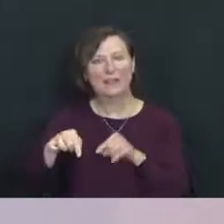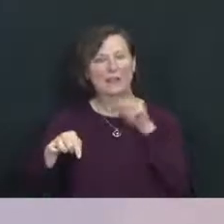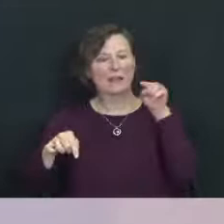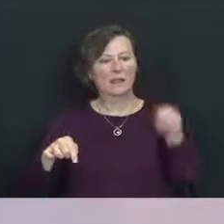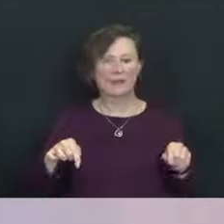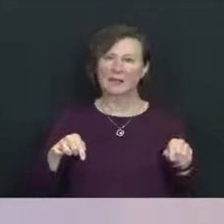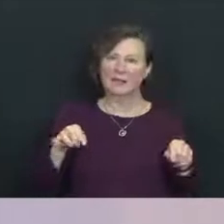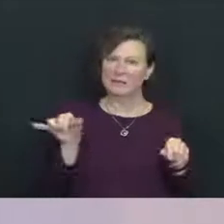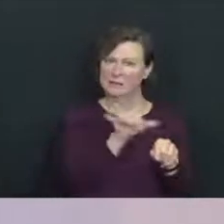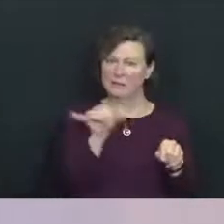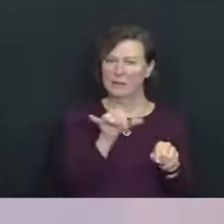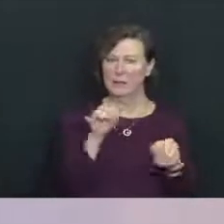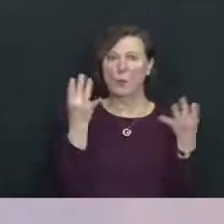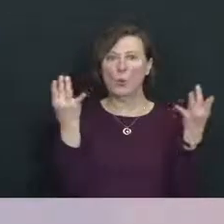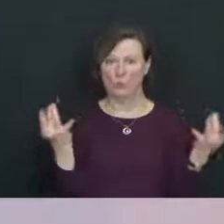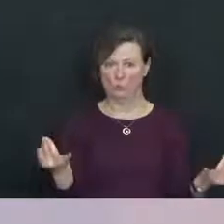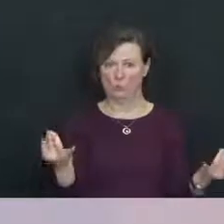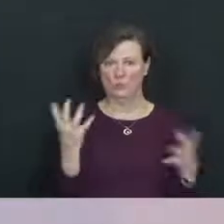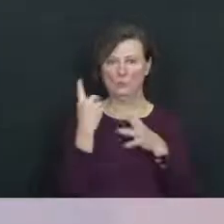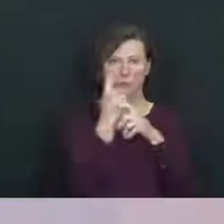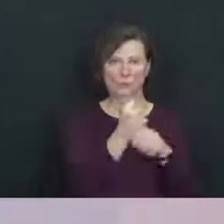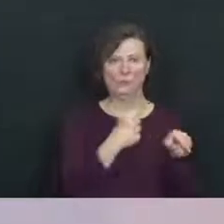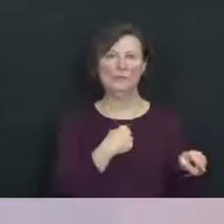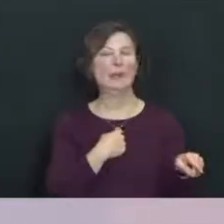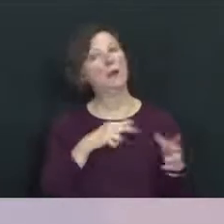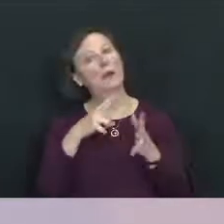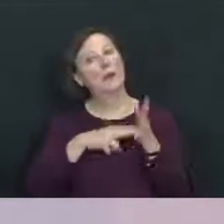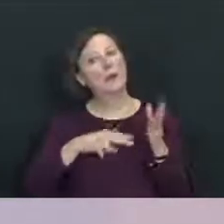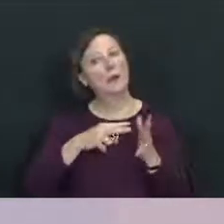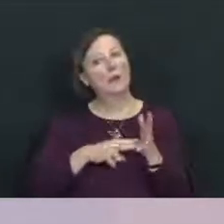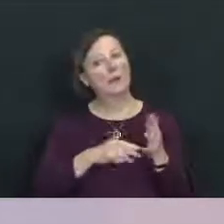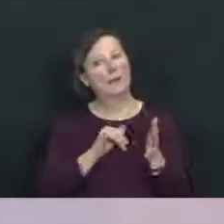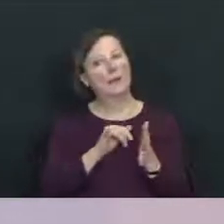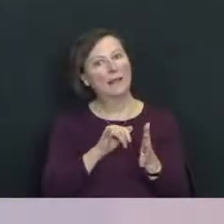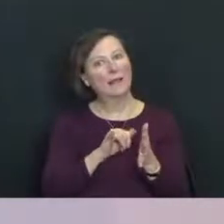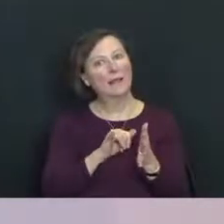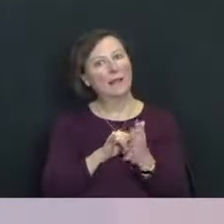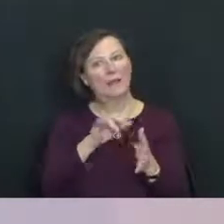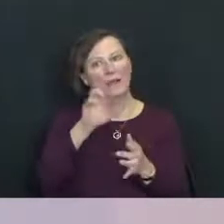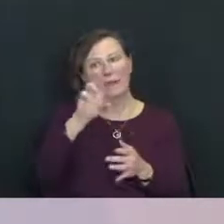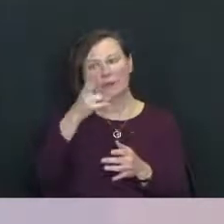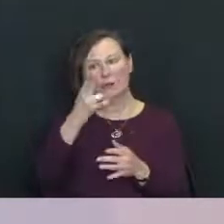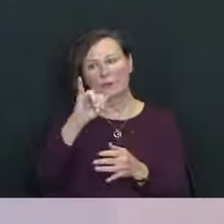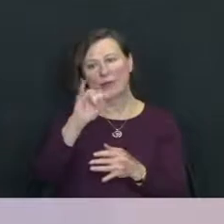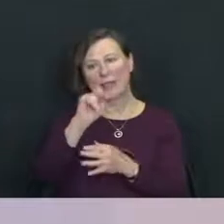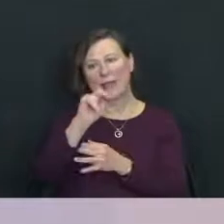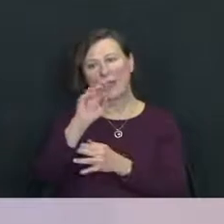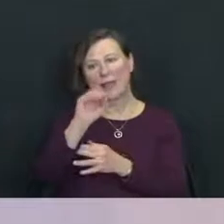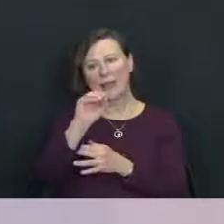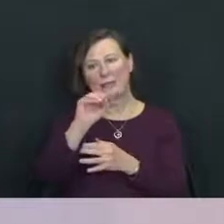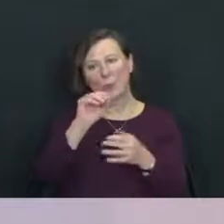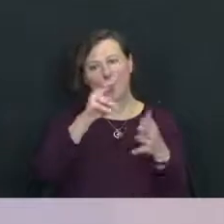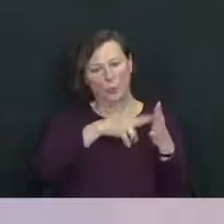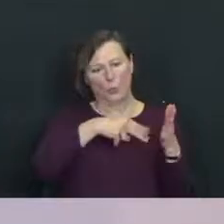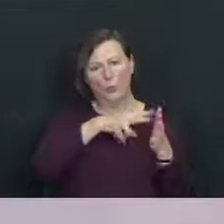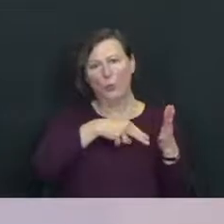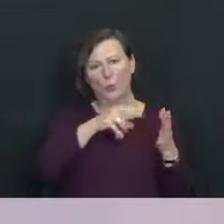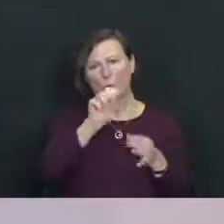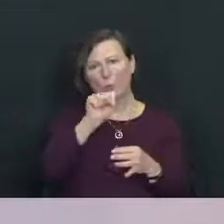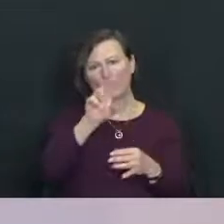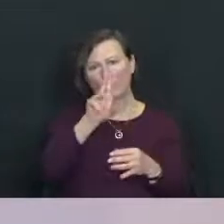Similarly, in the Buddhist tradition, I read the so-called Rhinoceros Sutra. It's one of the earliest Buddhist texts. It's called